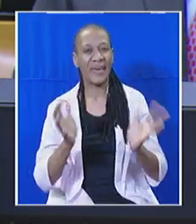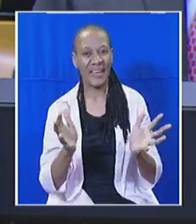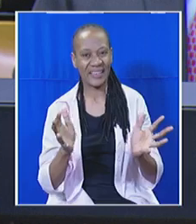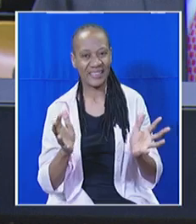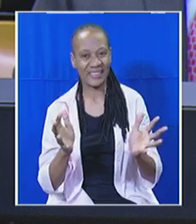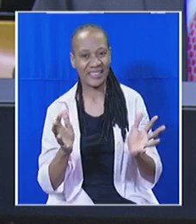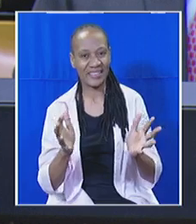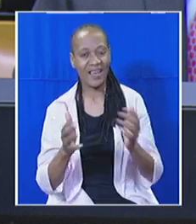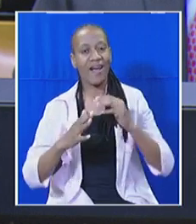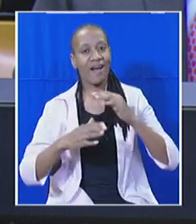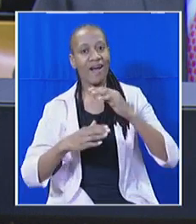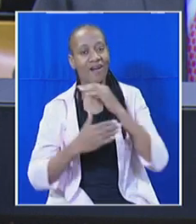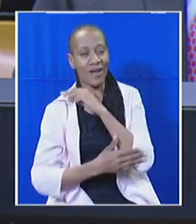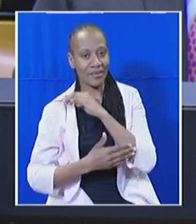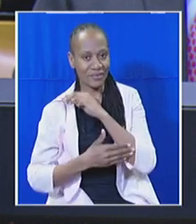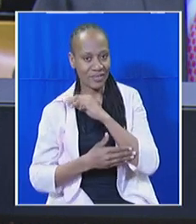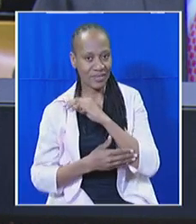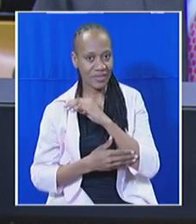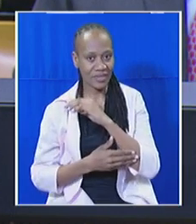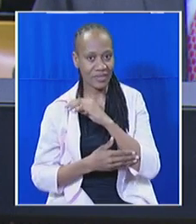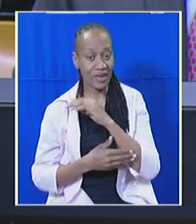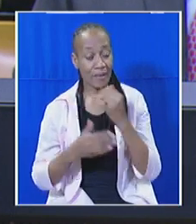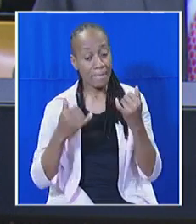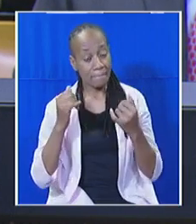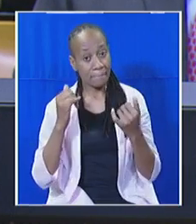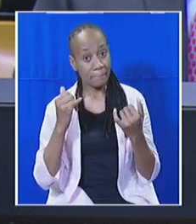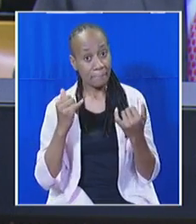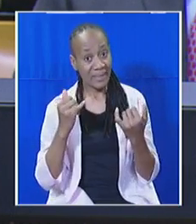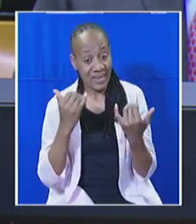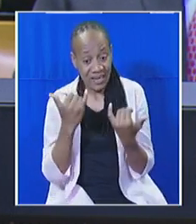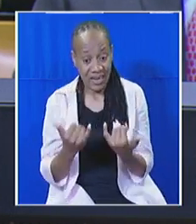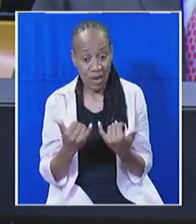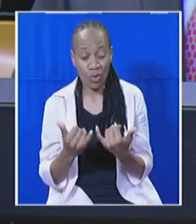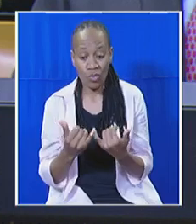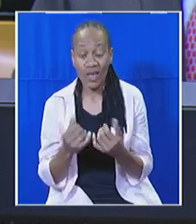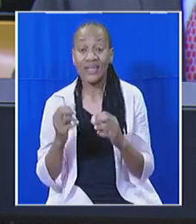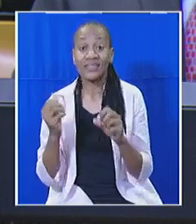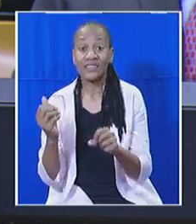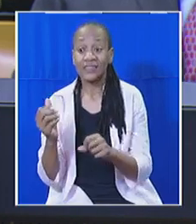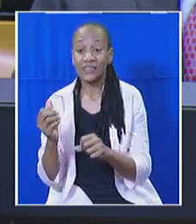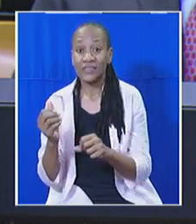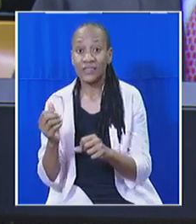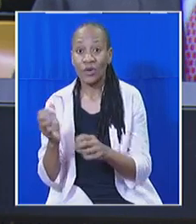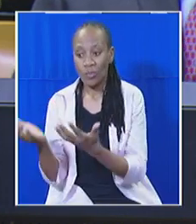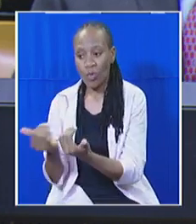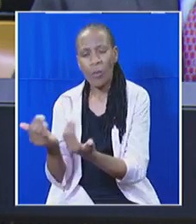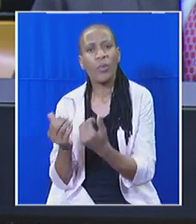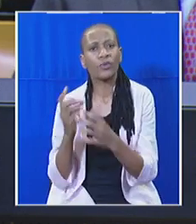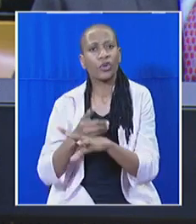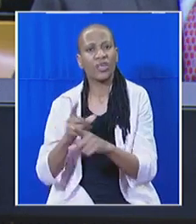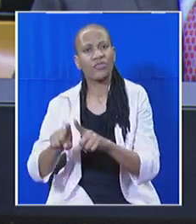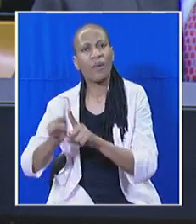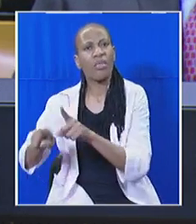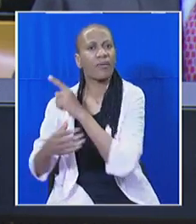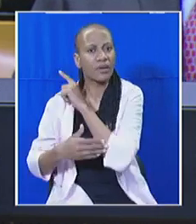region, must not actively recruit health workers from fellow SADC members. In 1998, the World